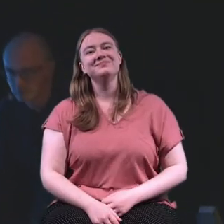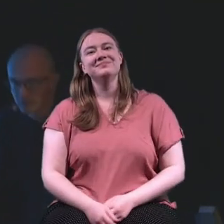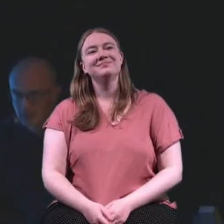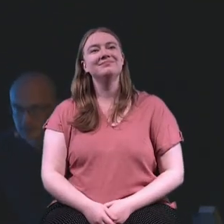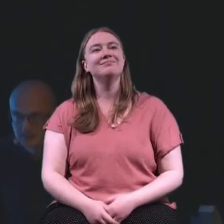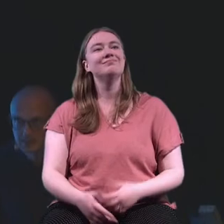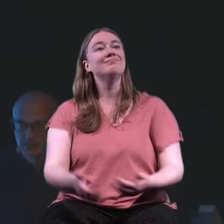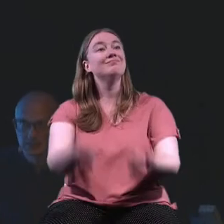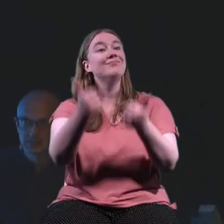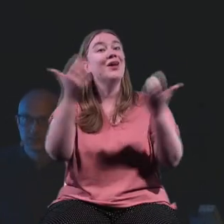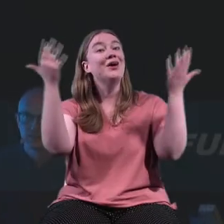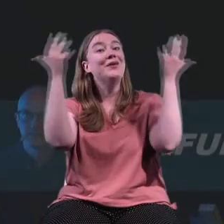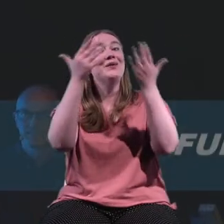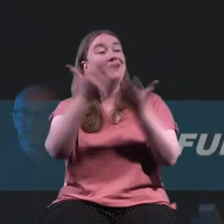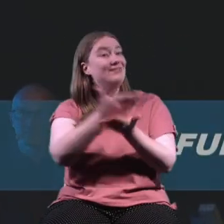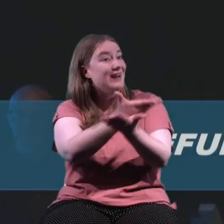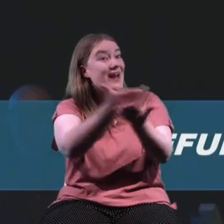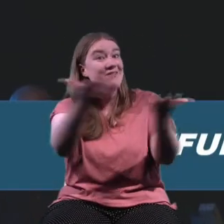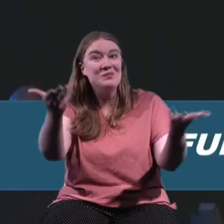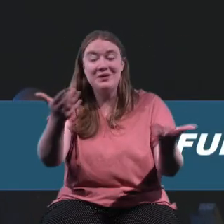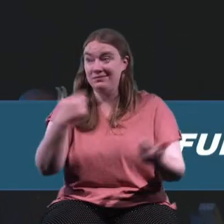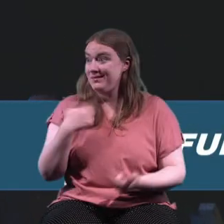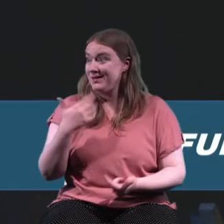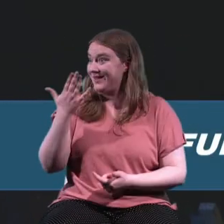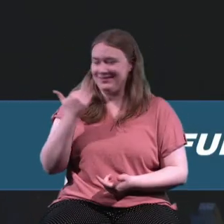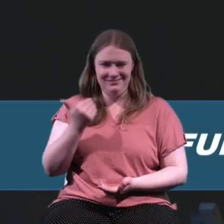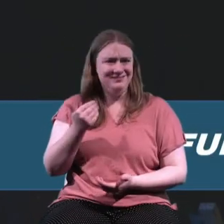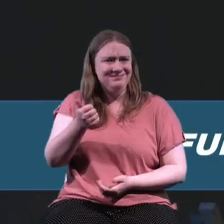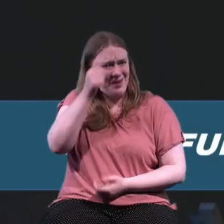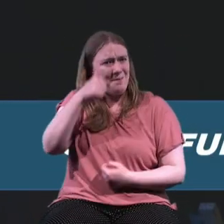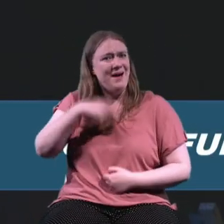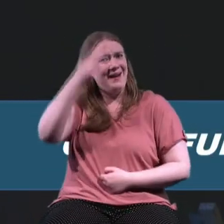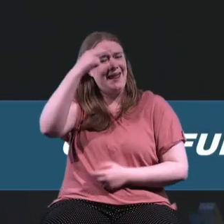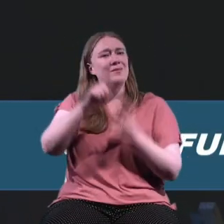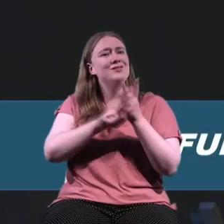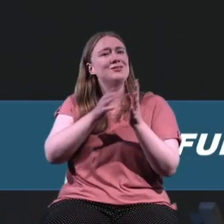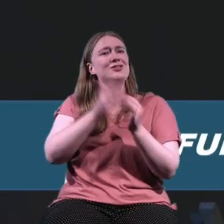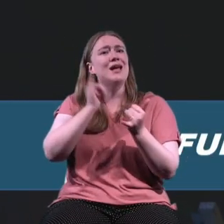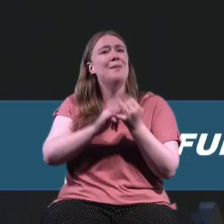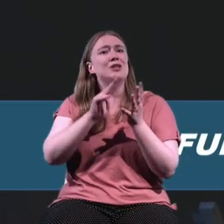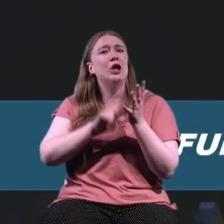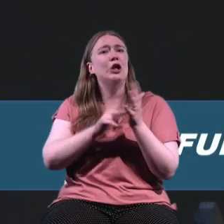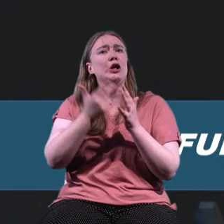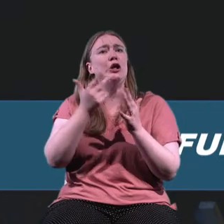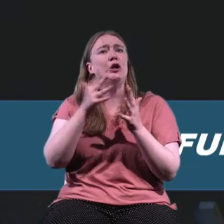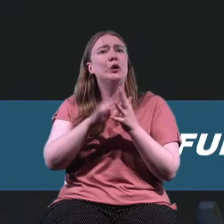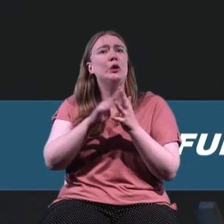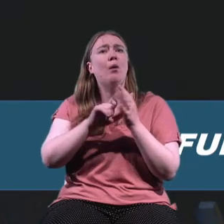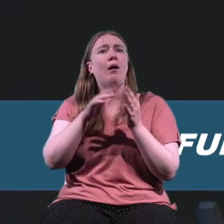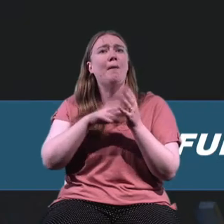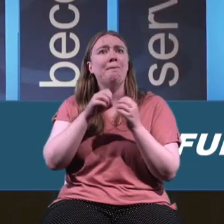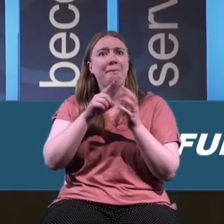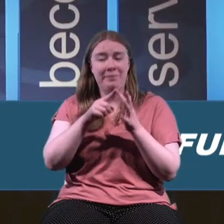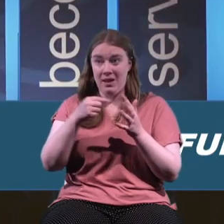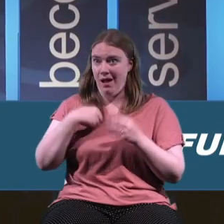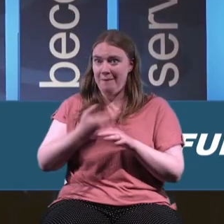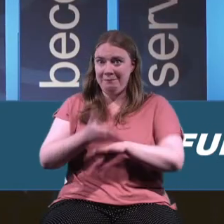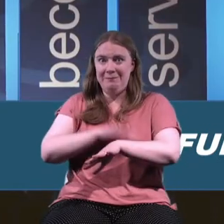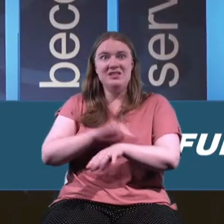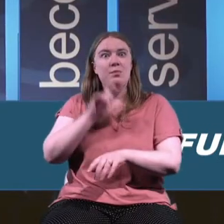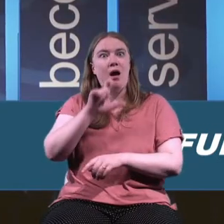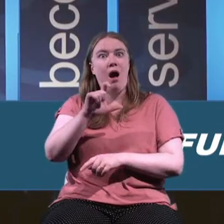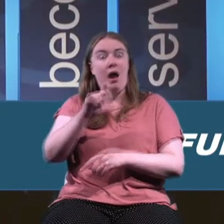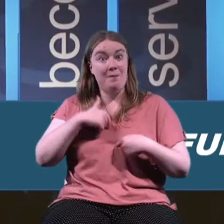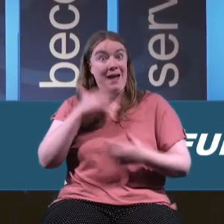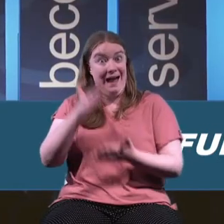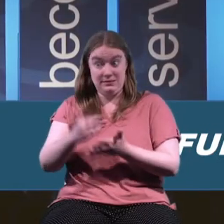you. Well, good evening, everybody. As you've just heard, my name is James Newcomb. I'm Bishop of Carlisle, but rather confusingly, live here